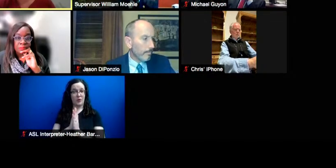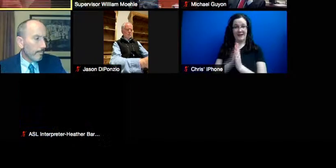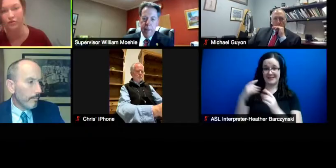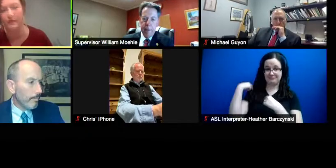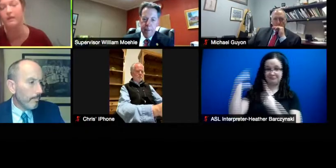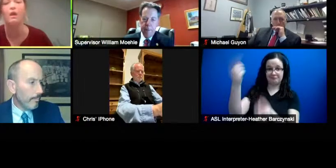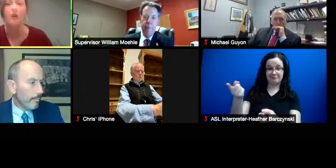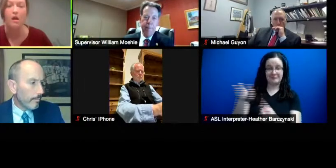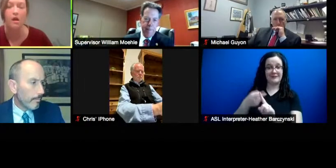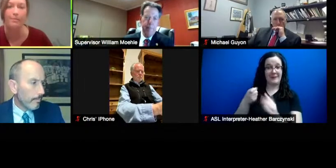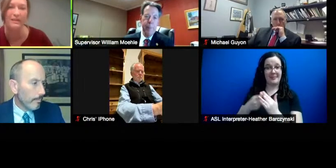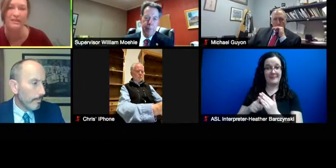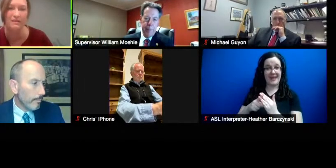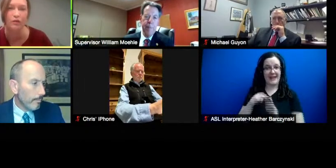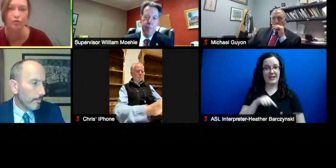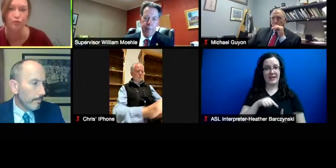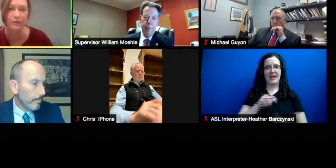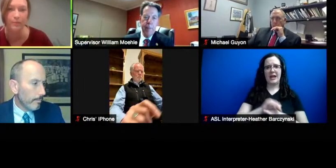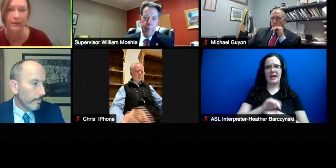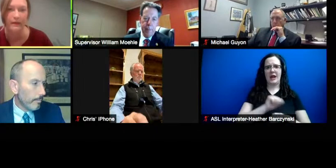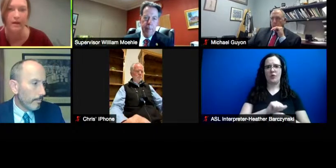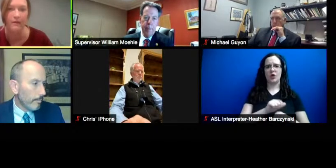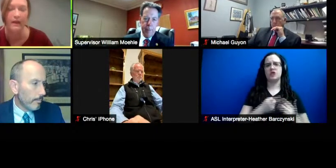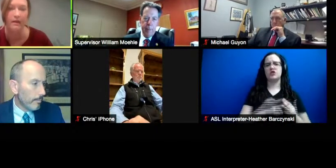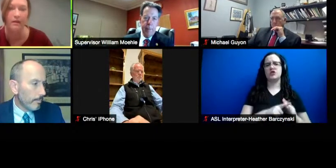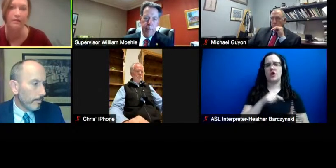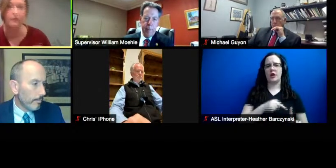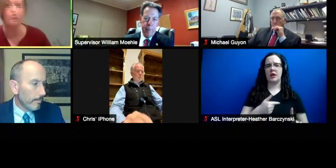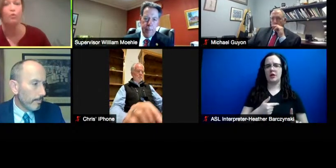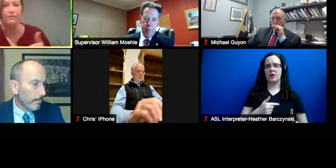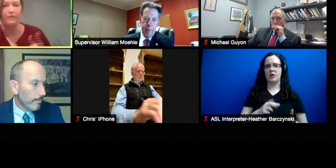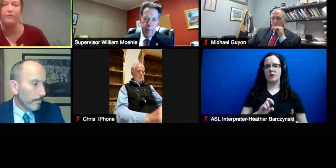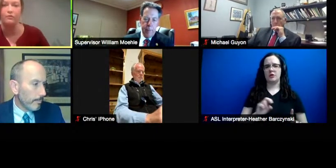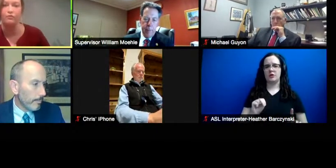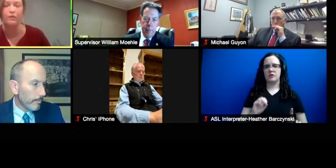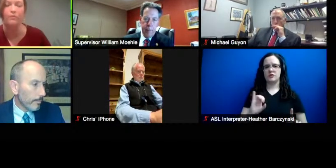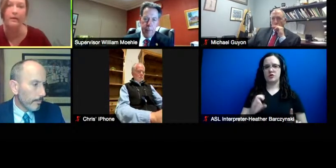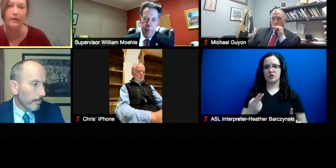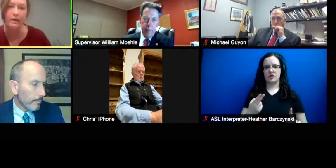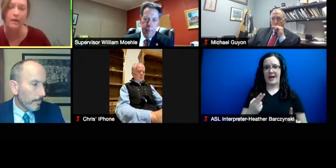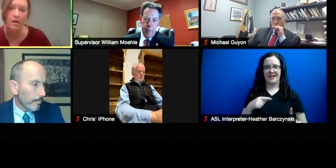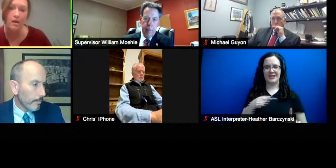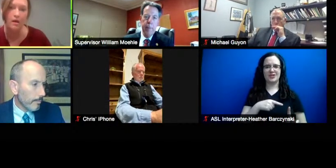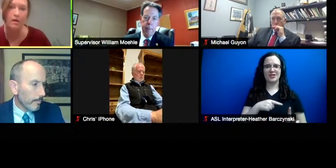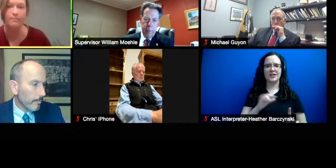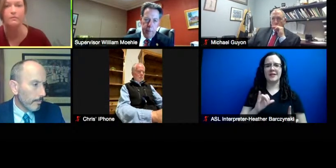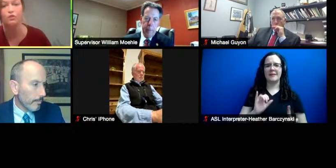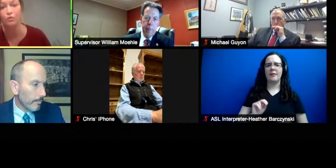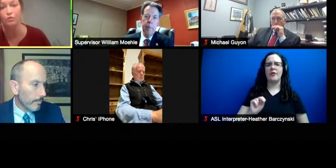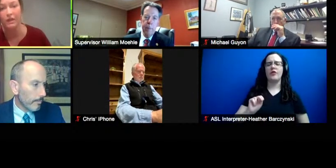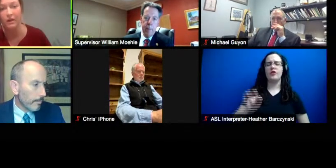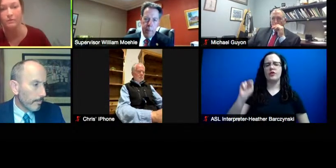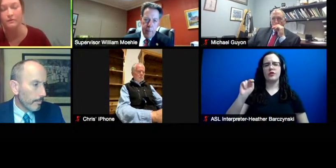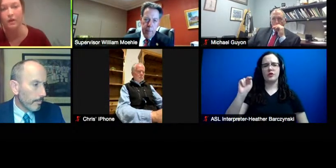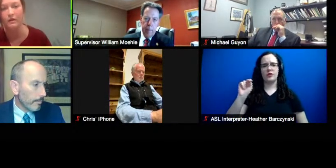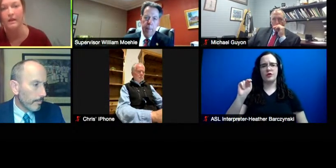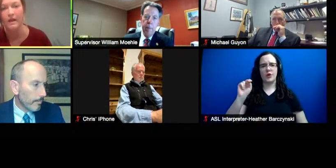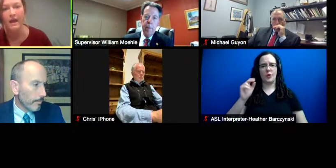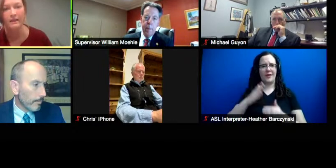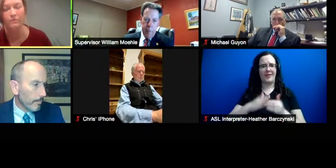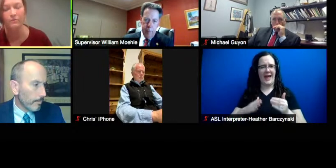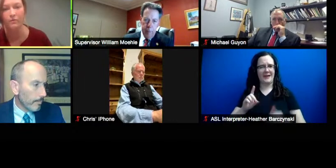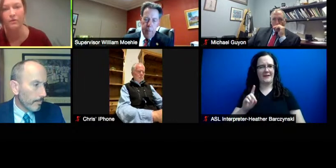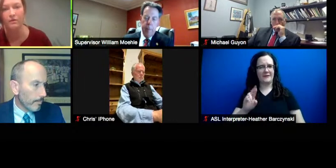Greenwich, essentially. Basically our drill pit on the north end of our drill pit to